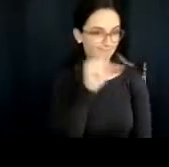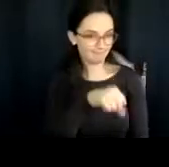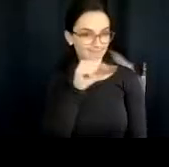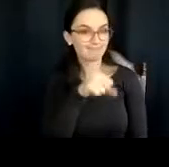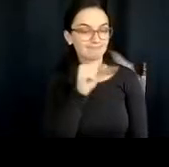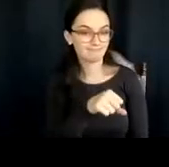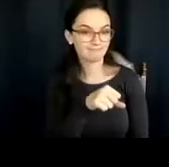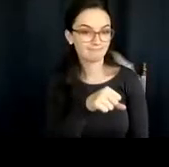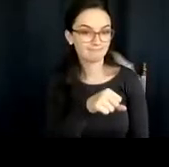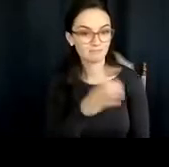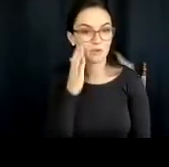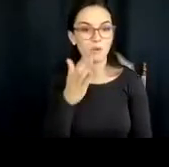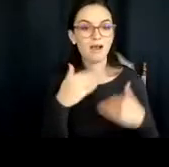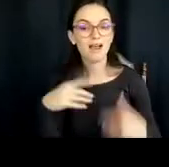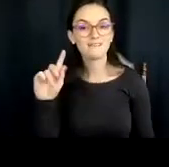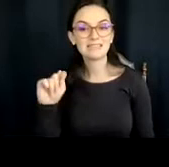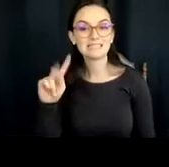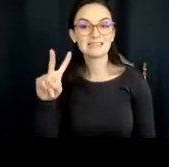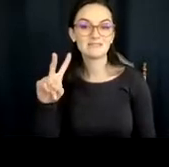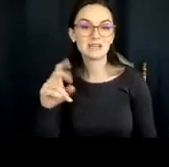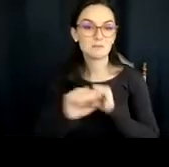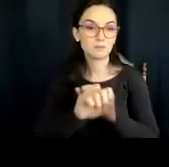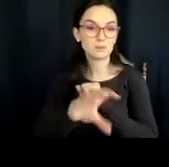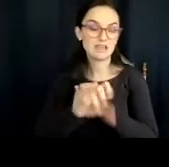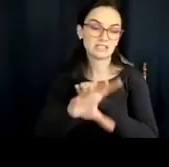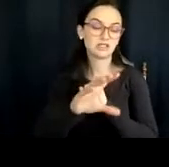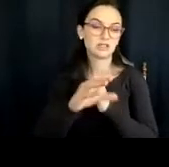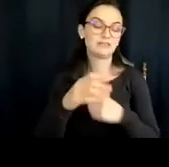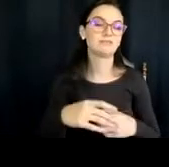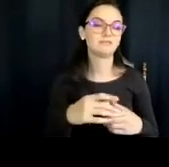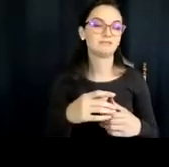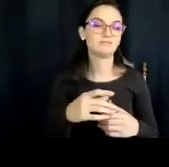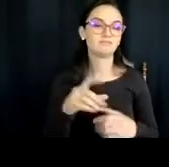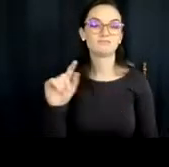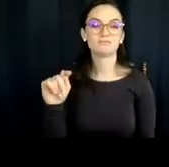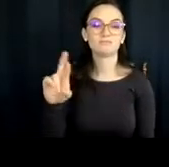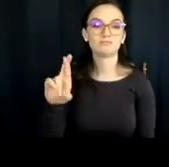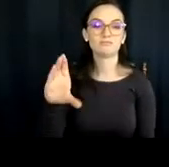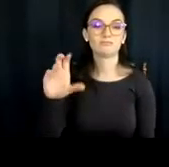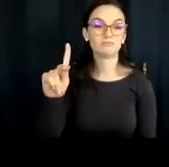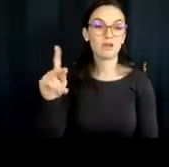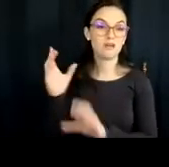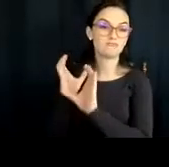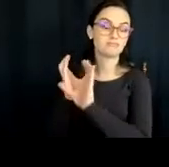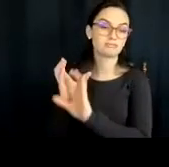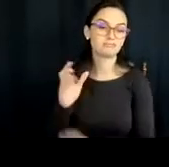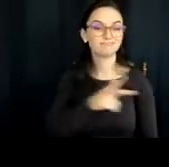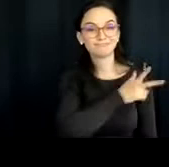TV production truck that comes in usually the day before the game and parks outside the